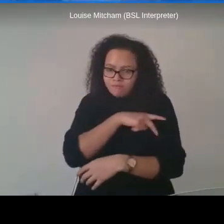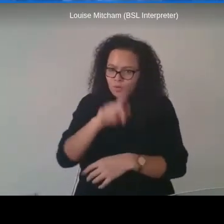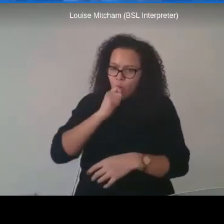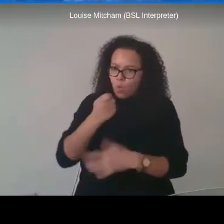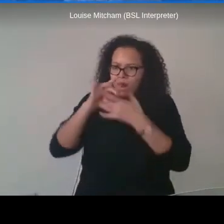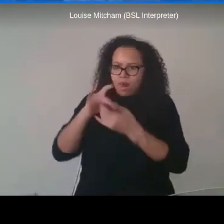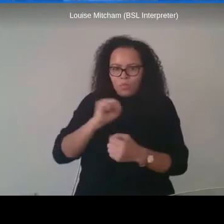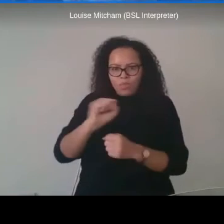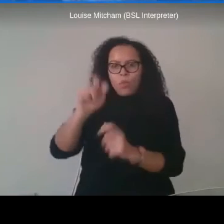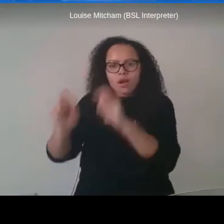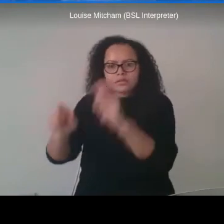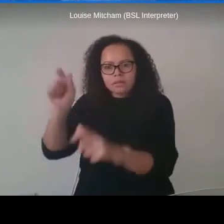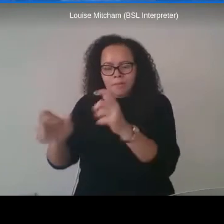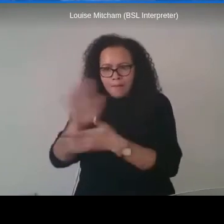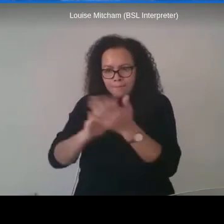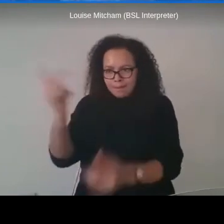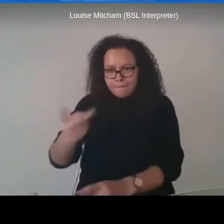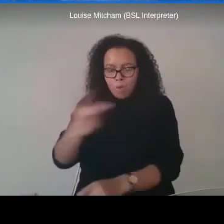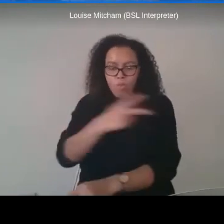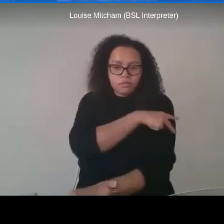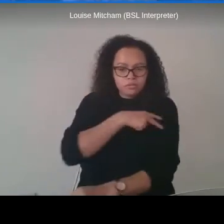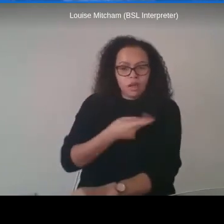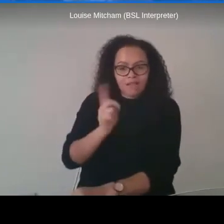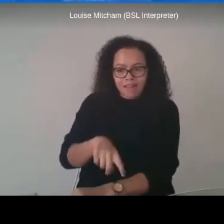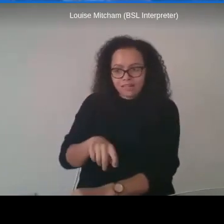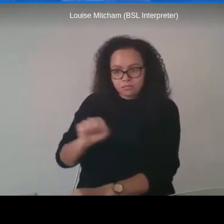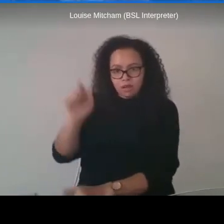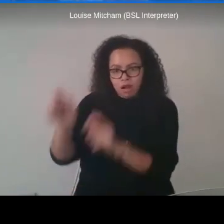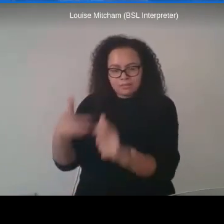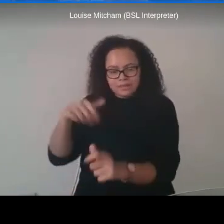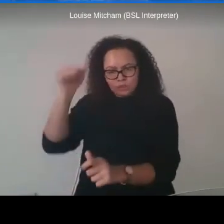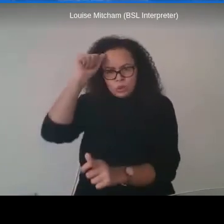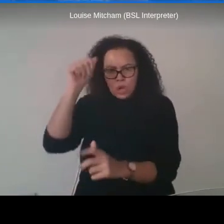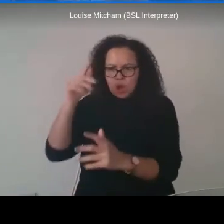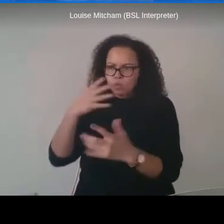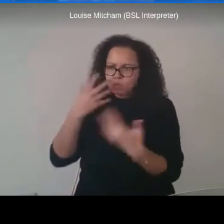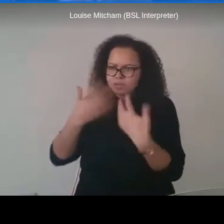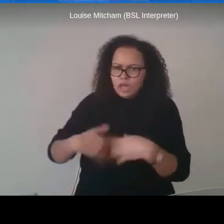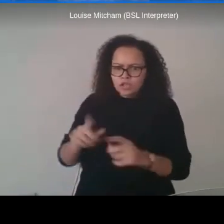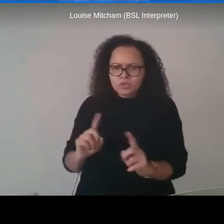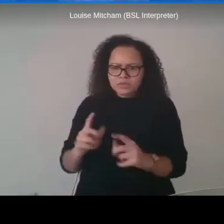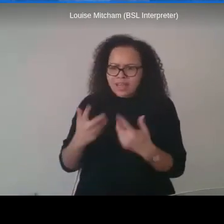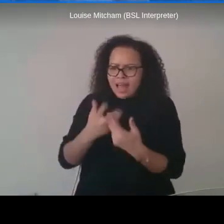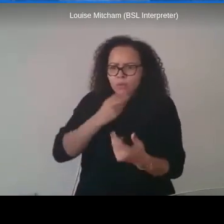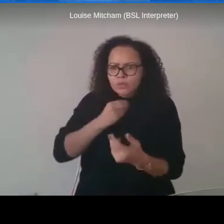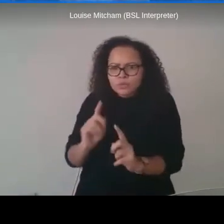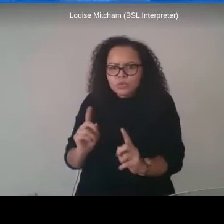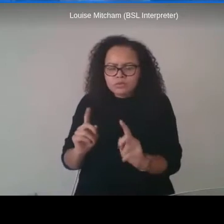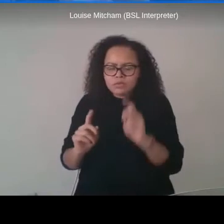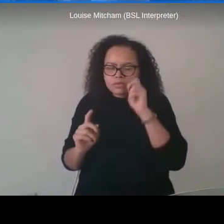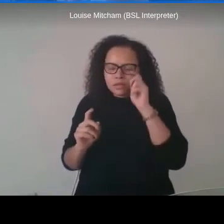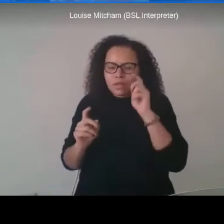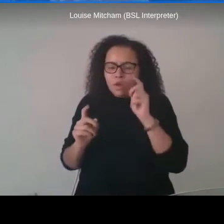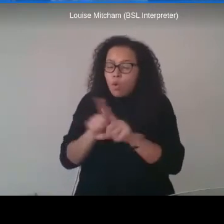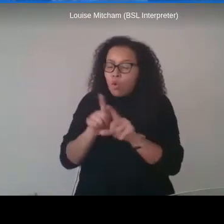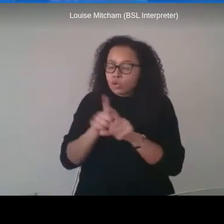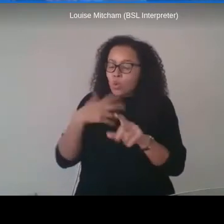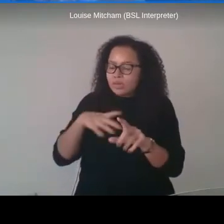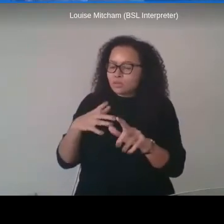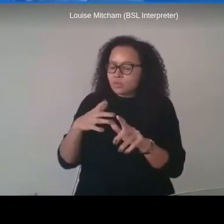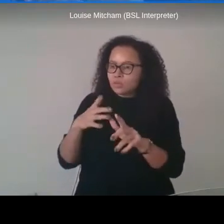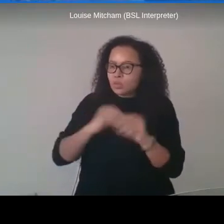completely understand what is the purpose of this technology, how do you use this technology, and what it can't do. Because the one